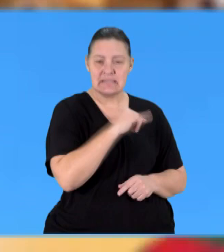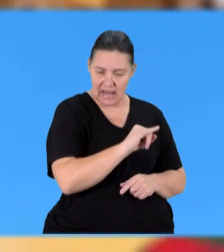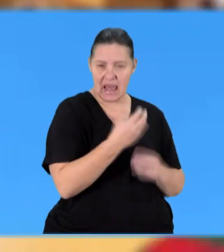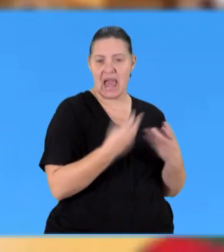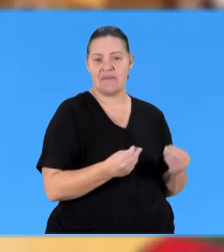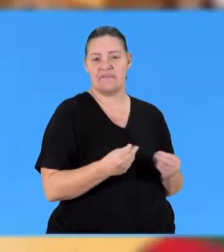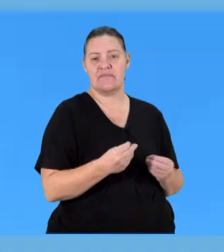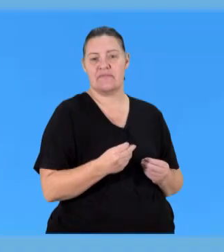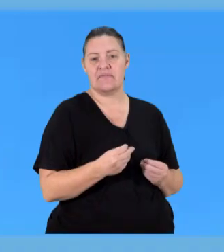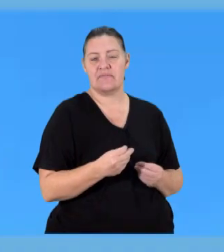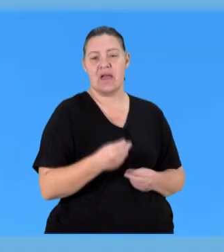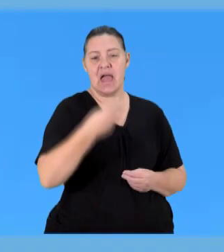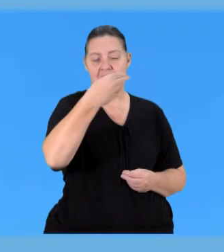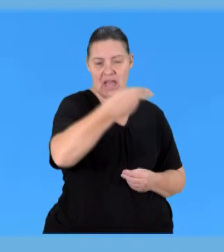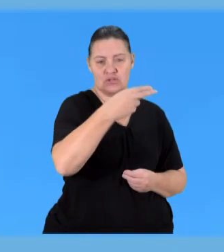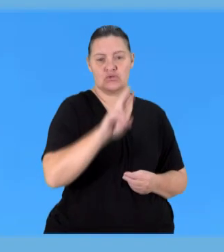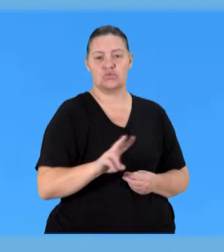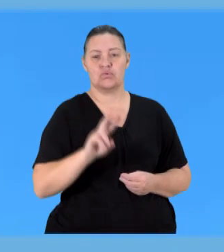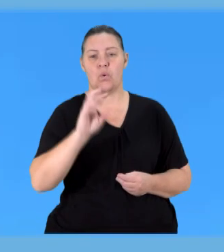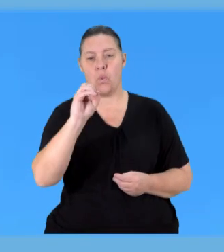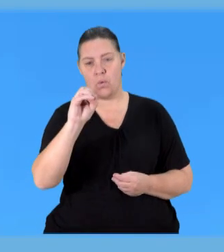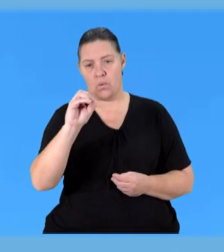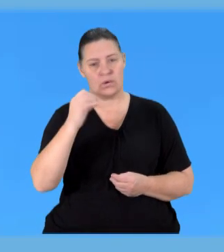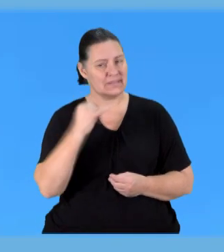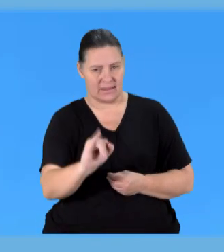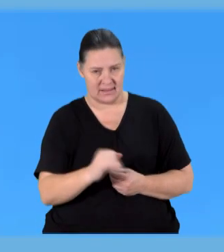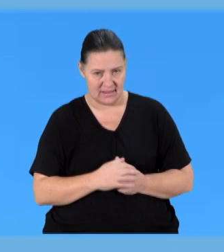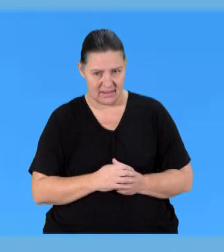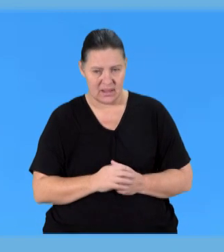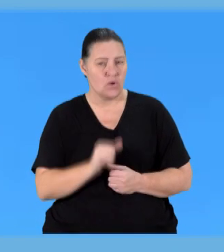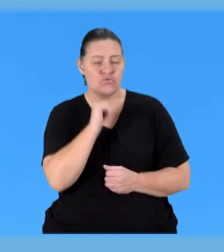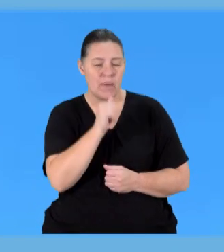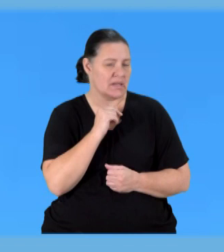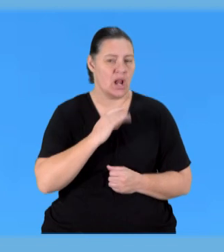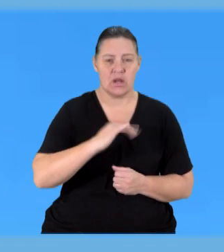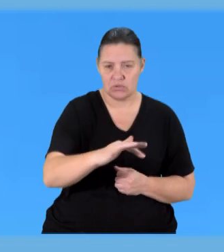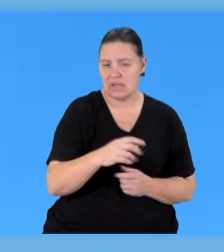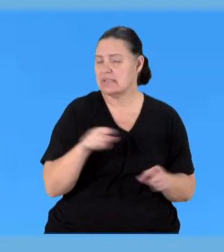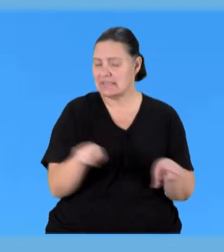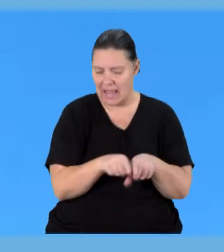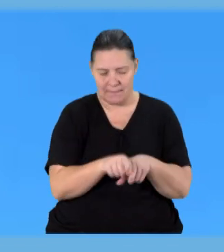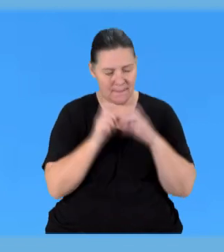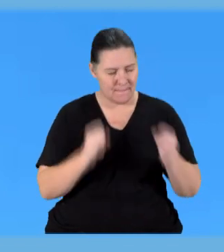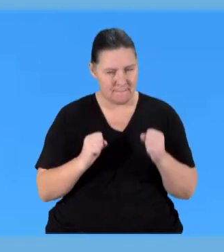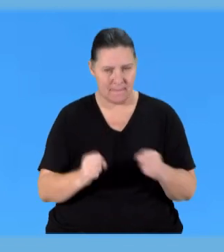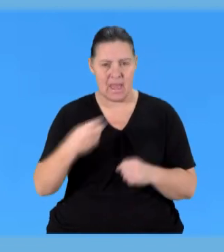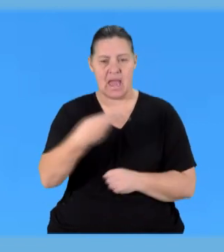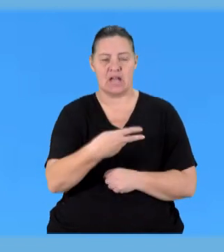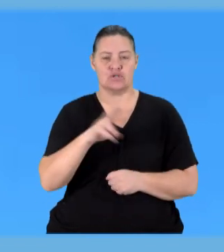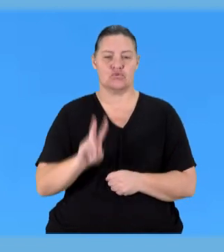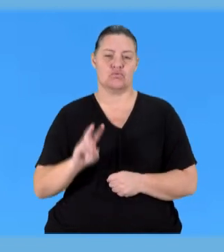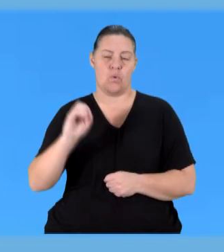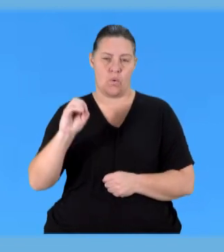composition of 2 hydrogens and 1 oxygen. Even if it's in a liquid state, it's still going to be H2O. Even